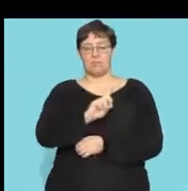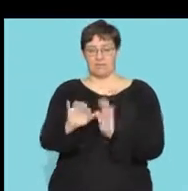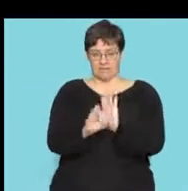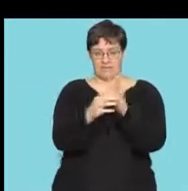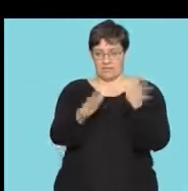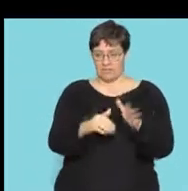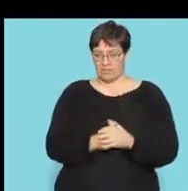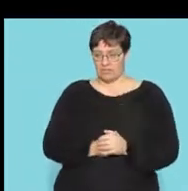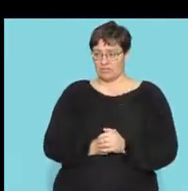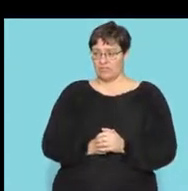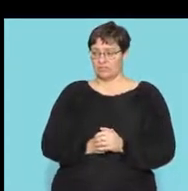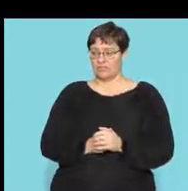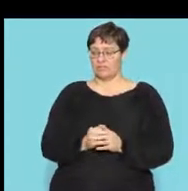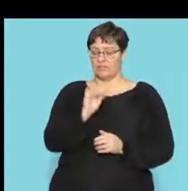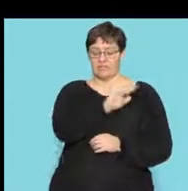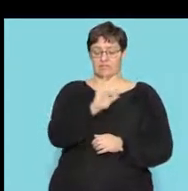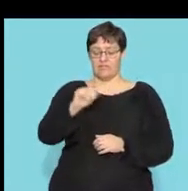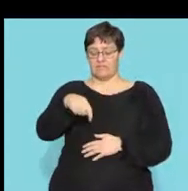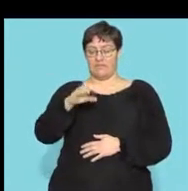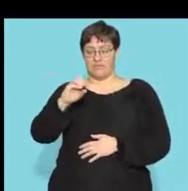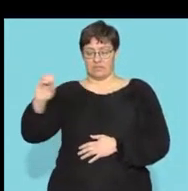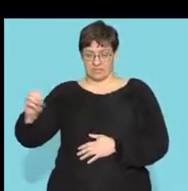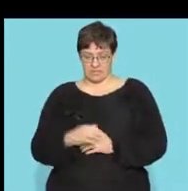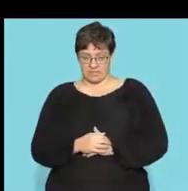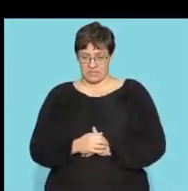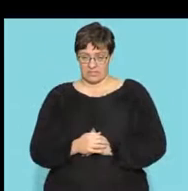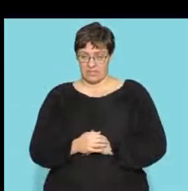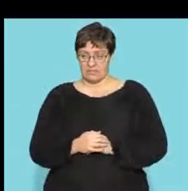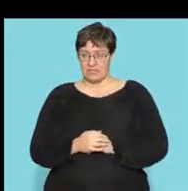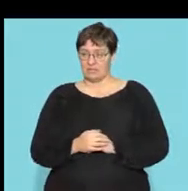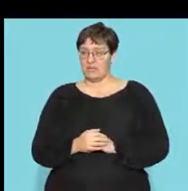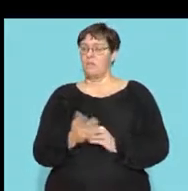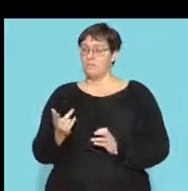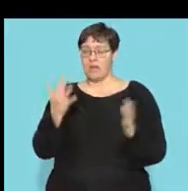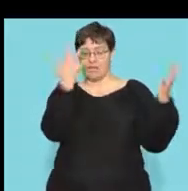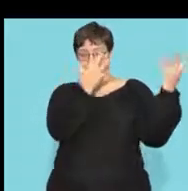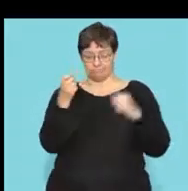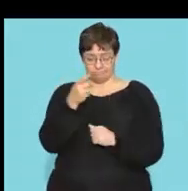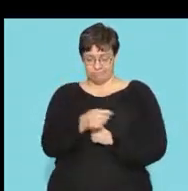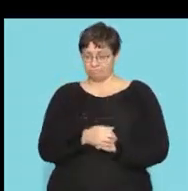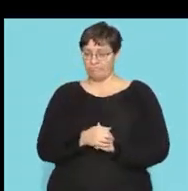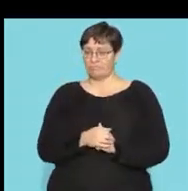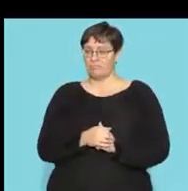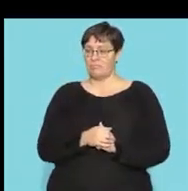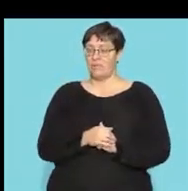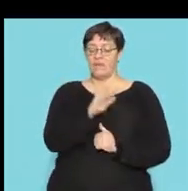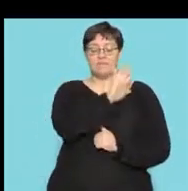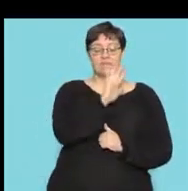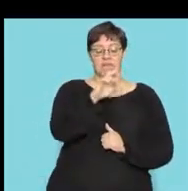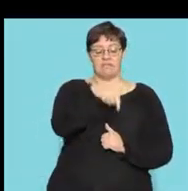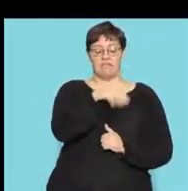it. Where it is, there's it, 55,000. So therefore, when I'm doing my calculation, remember,